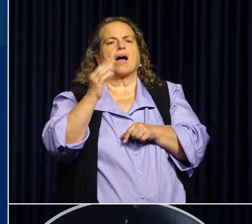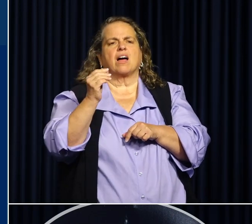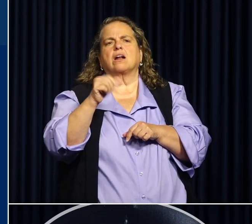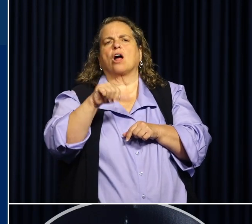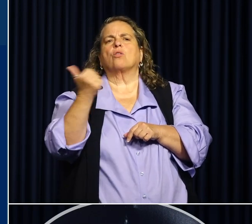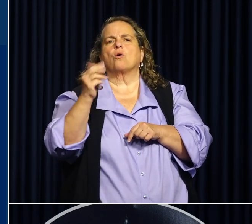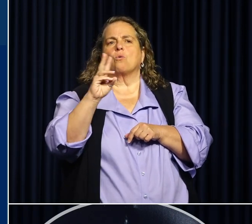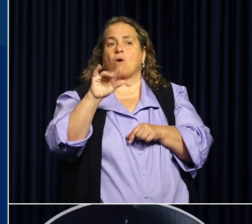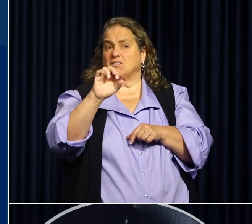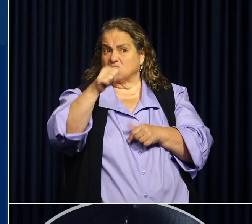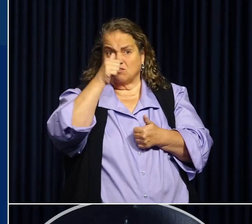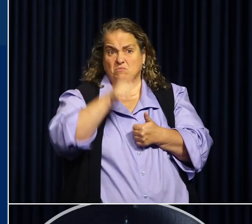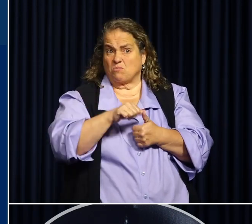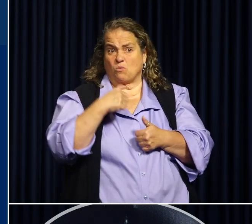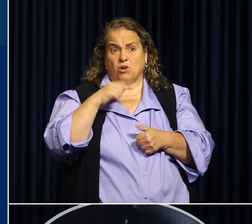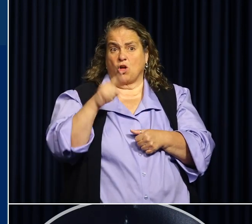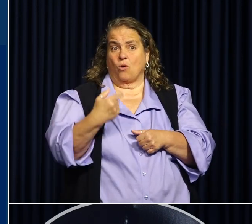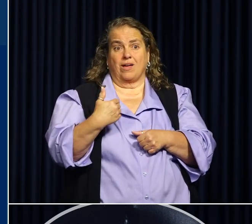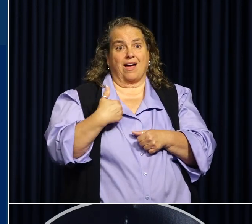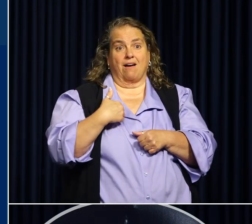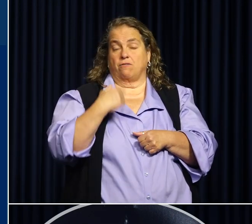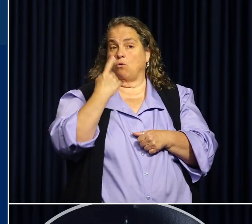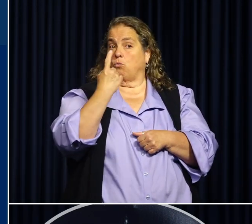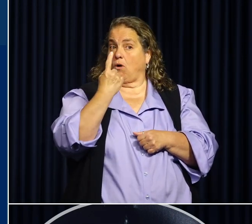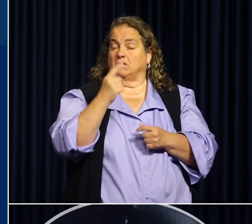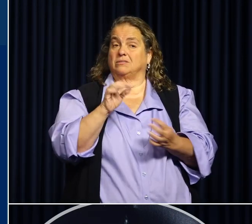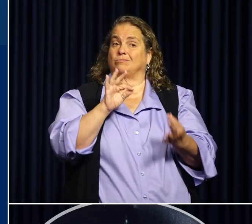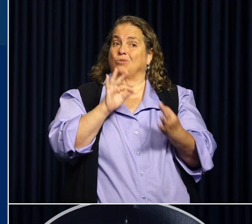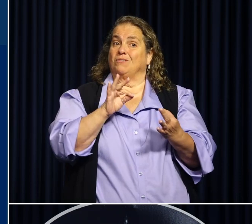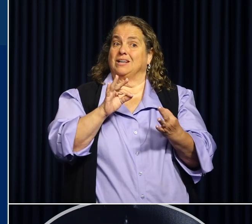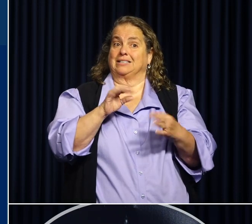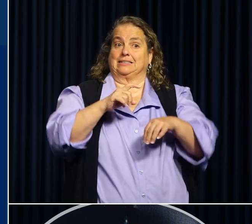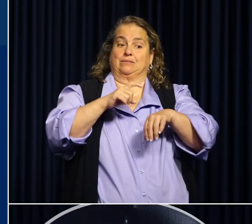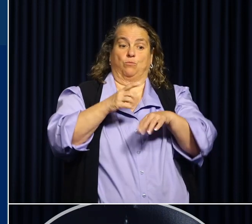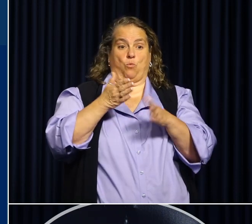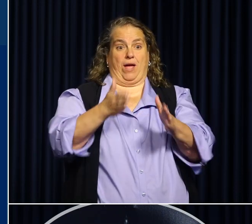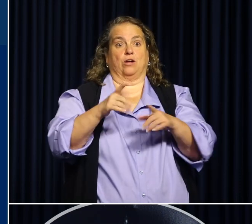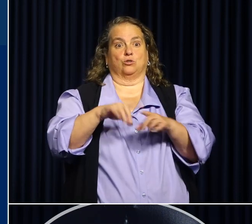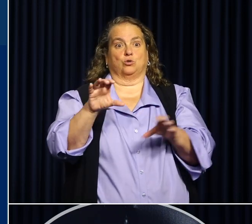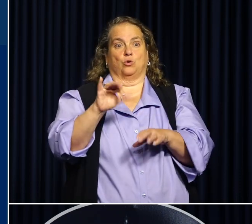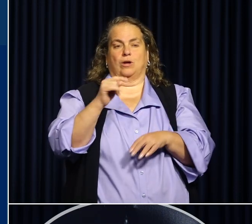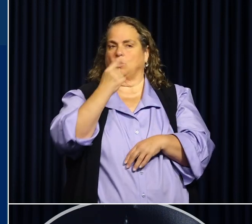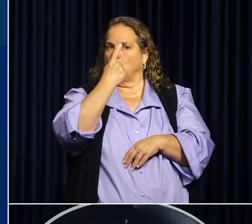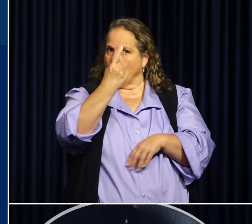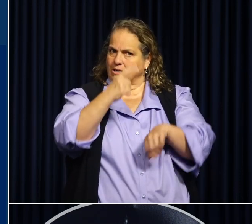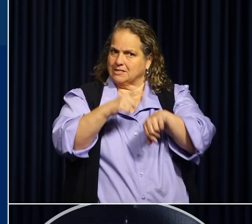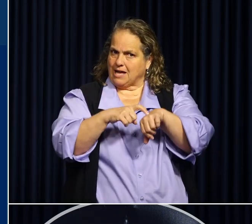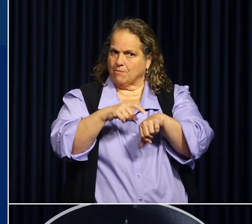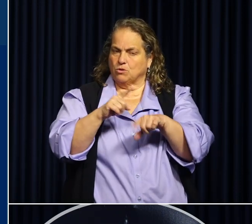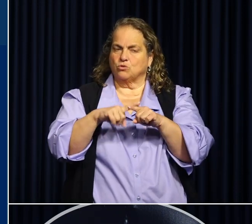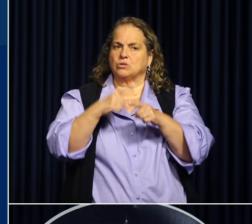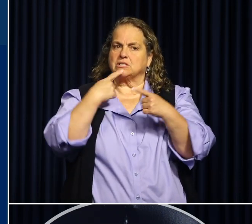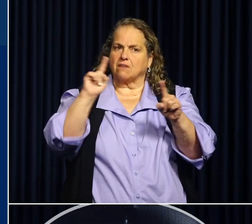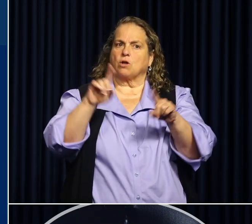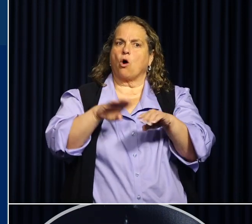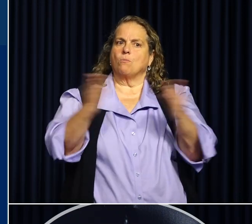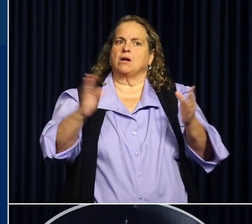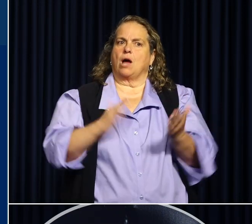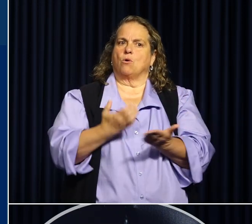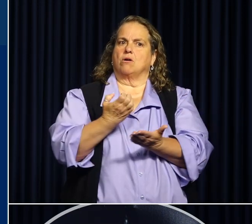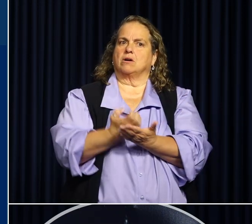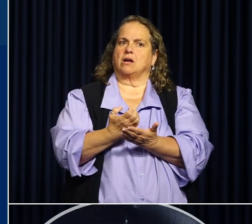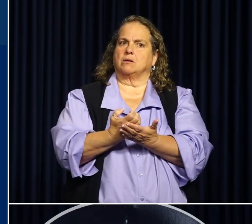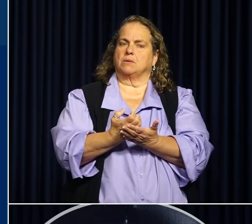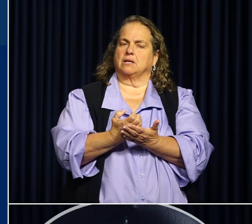otherwise. Remember, we really only have one shot to do this. We only have one shot to successfully reopen our economy